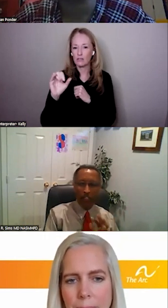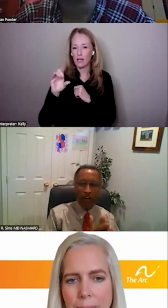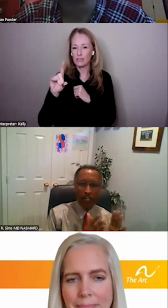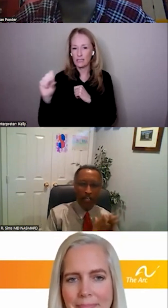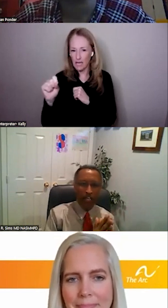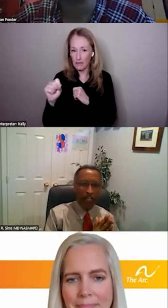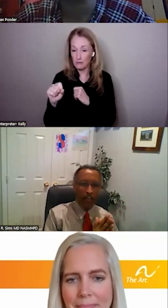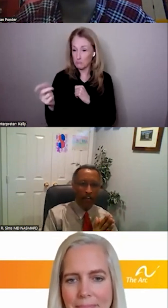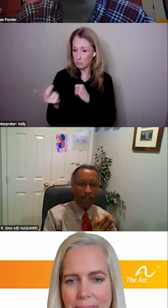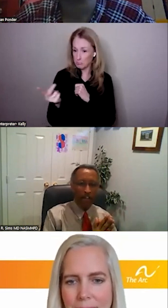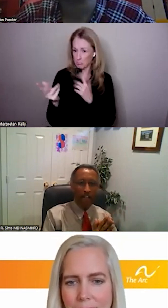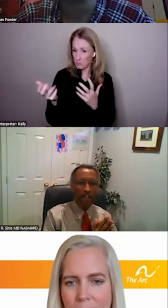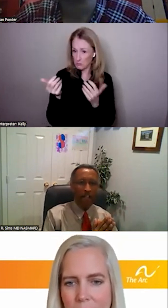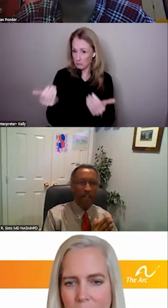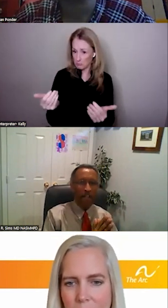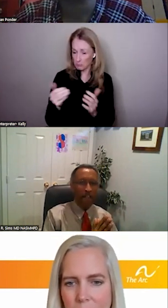like to start?